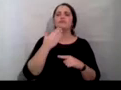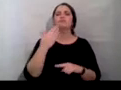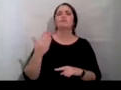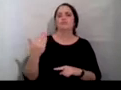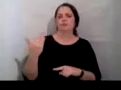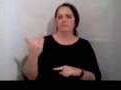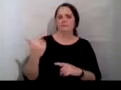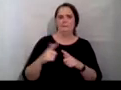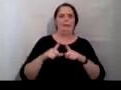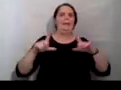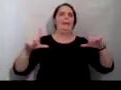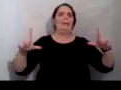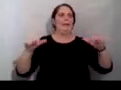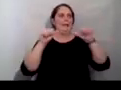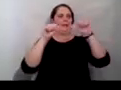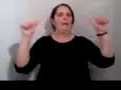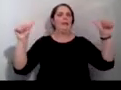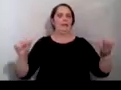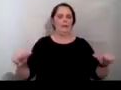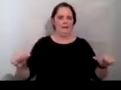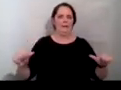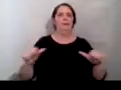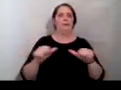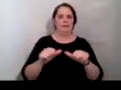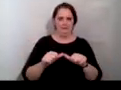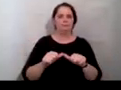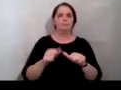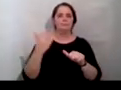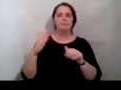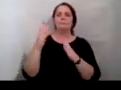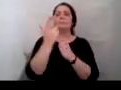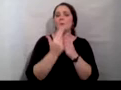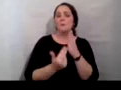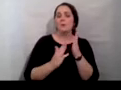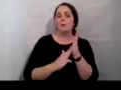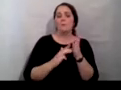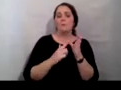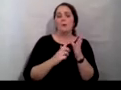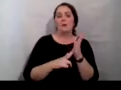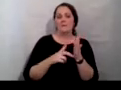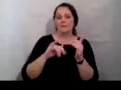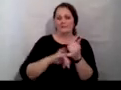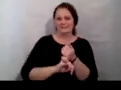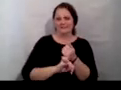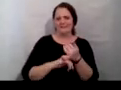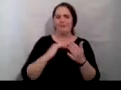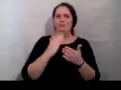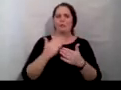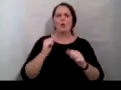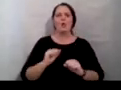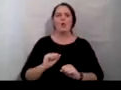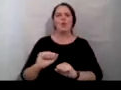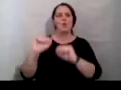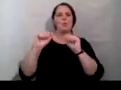later works and the larger canvases created by Mavis Ngallametta, and what I'll call